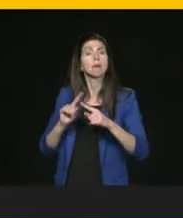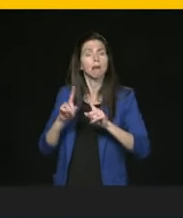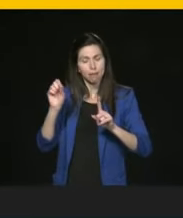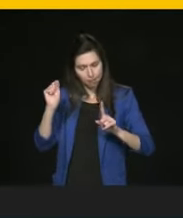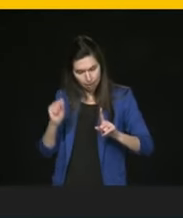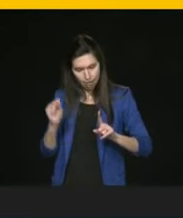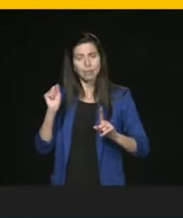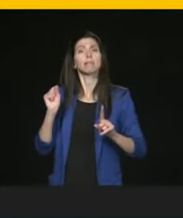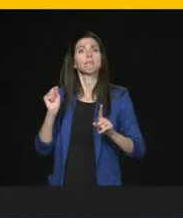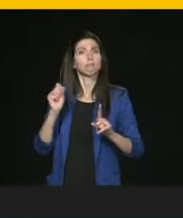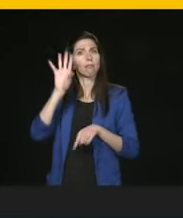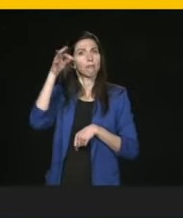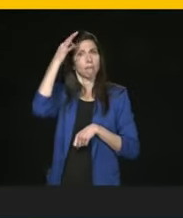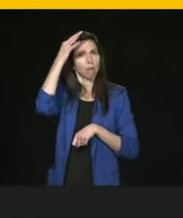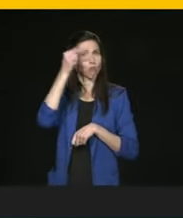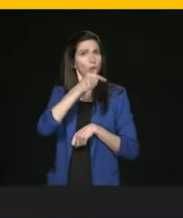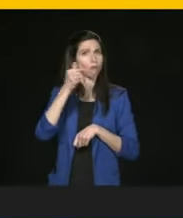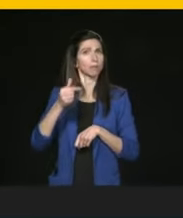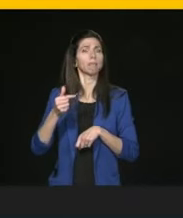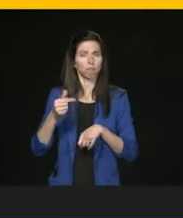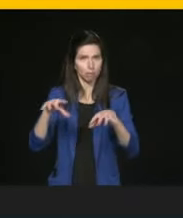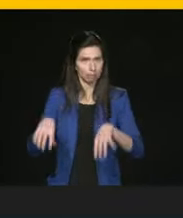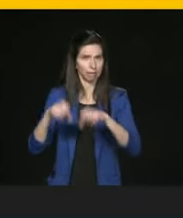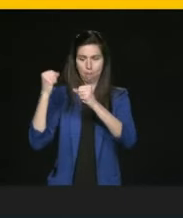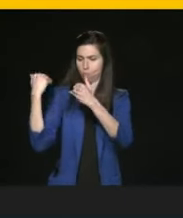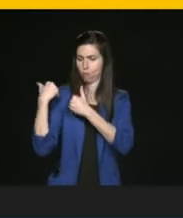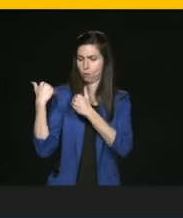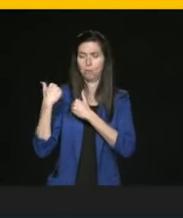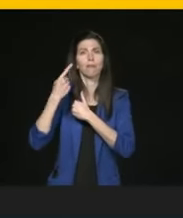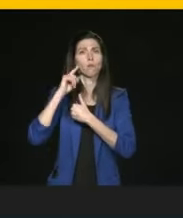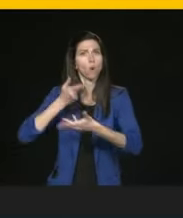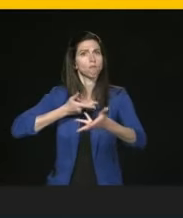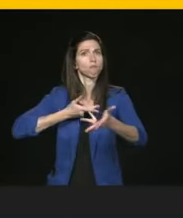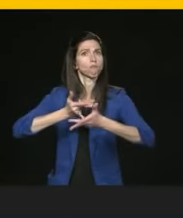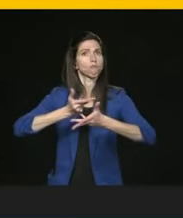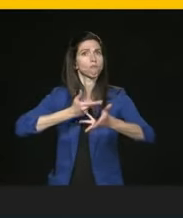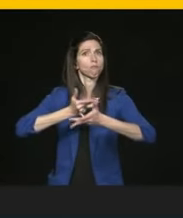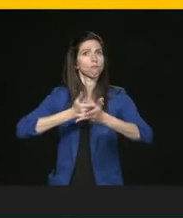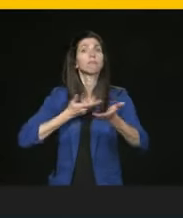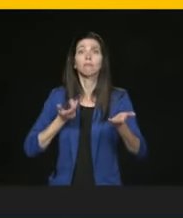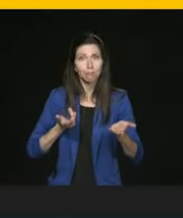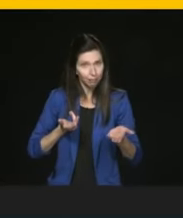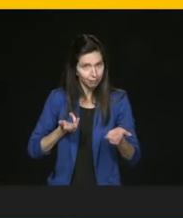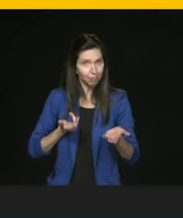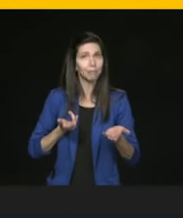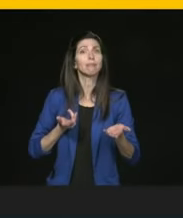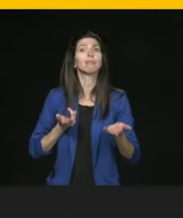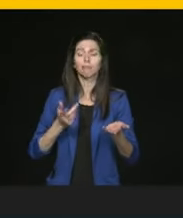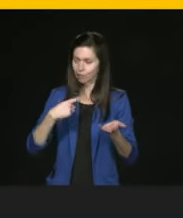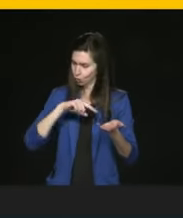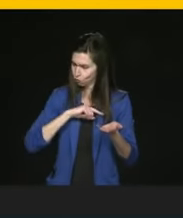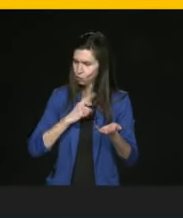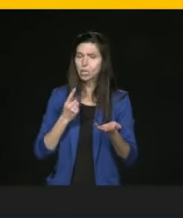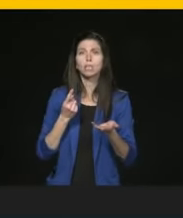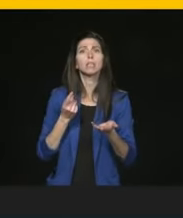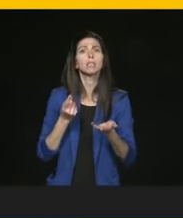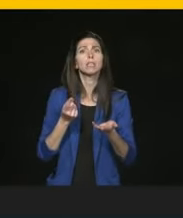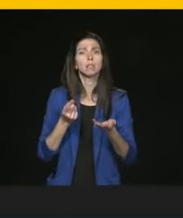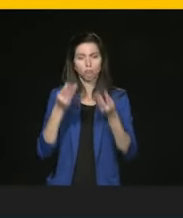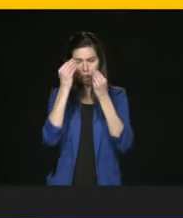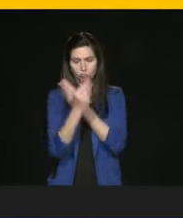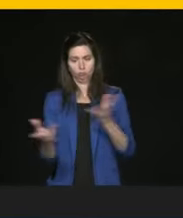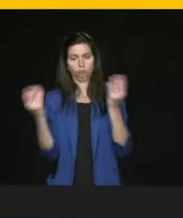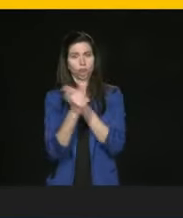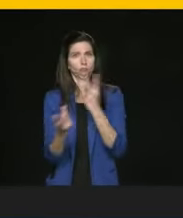is to not only to provide the essential flow of those medical goods, but also to reassure Canadians that